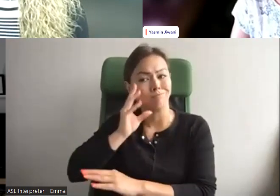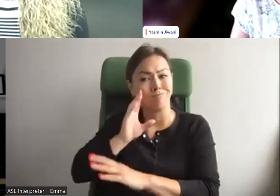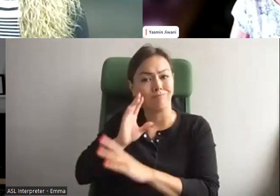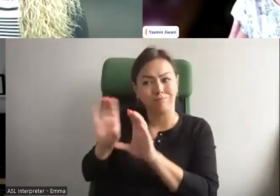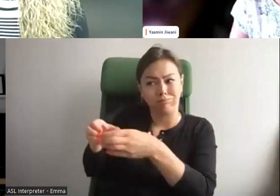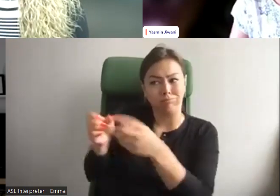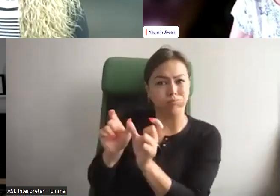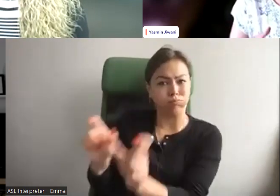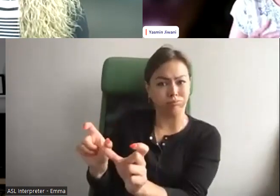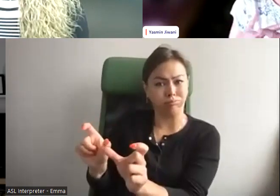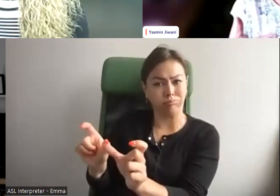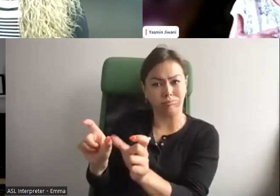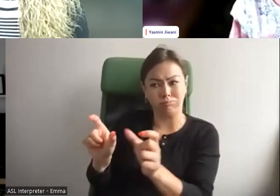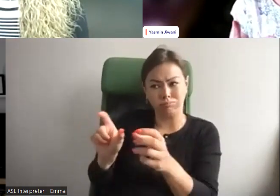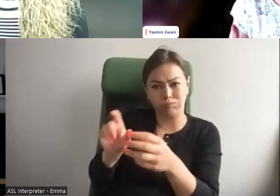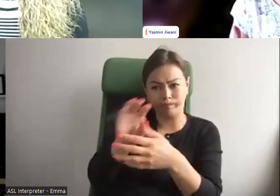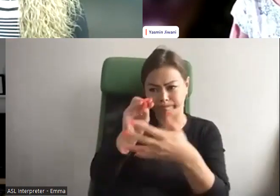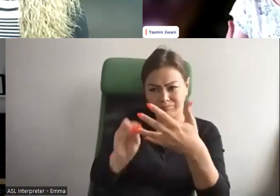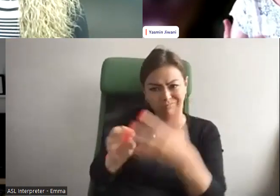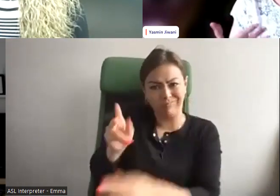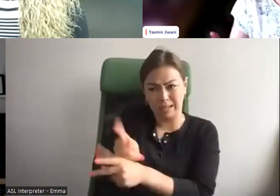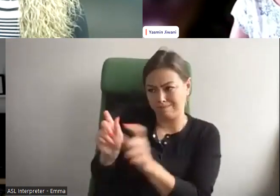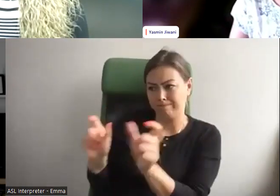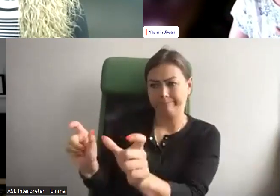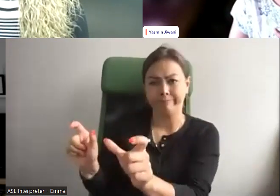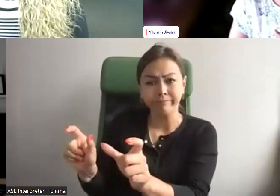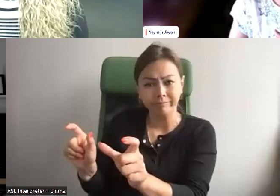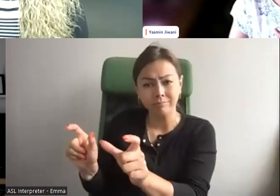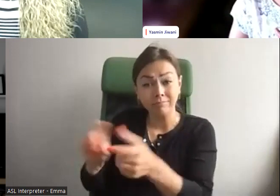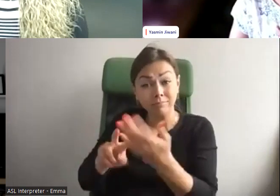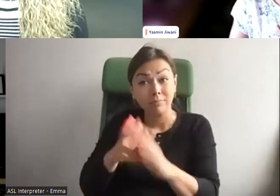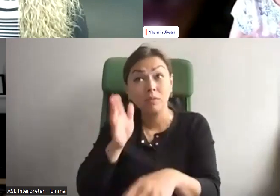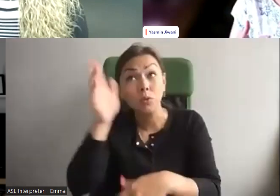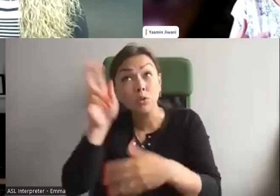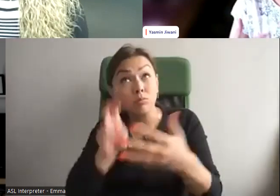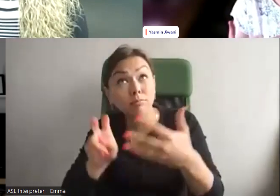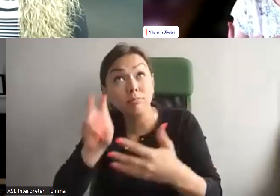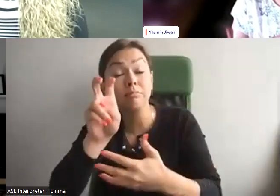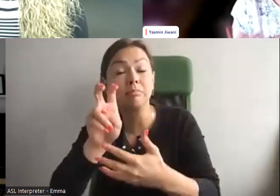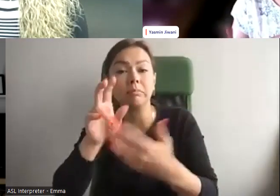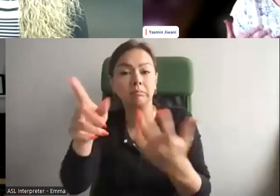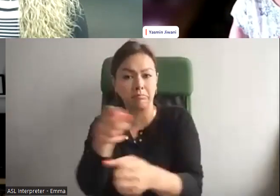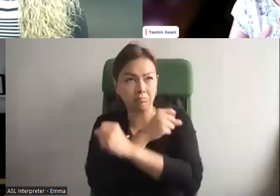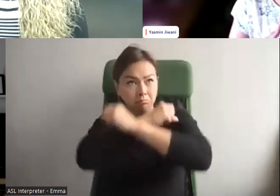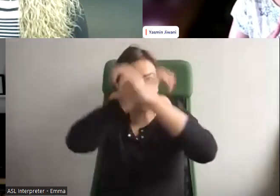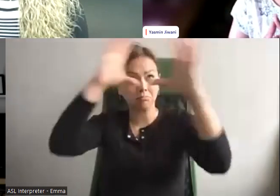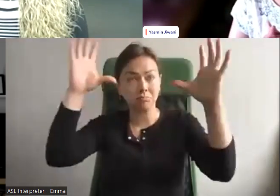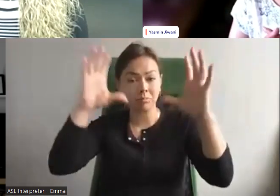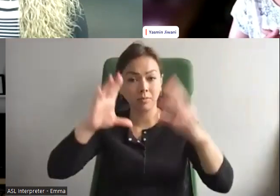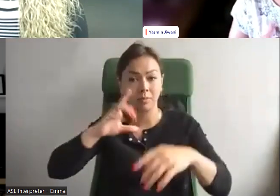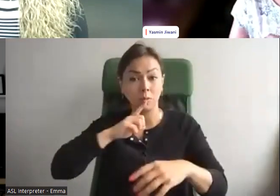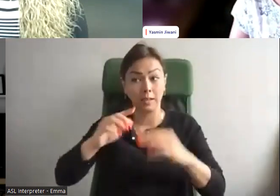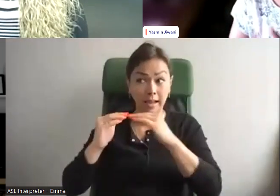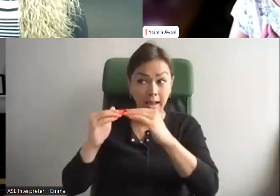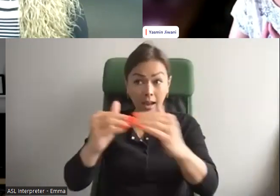ladder. And it comes back to the fact that if we were thinking about equity, which group of women actually benefited the